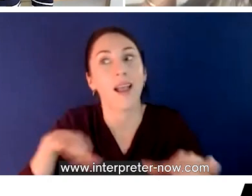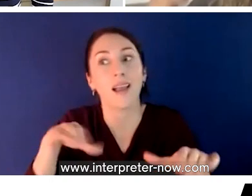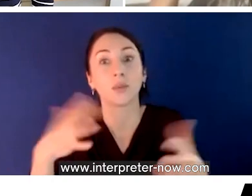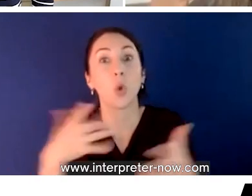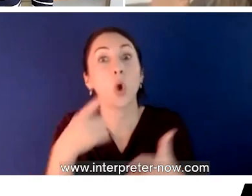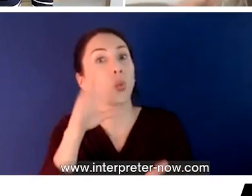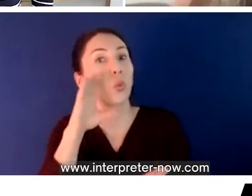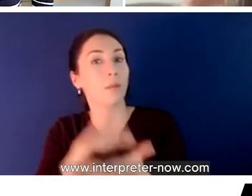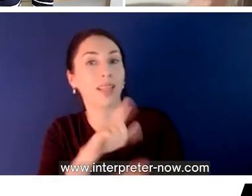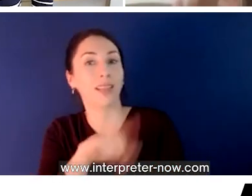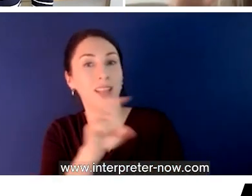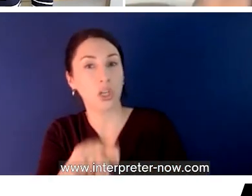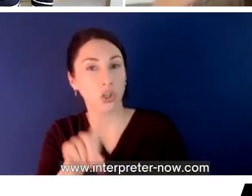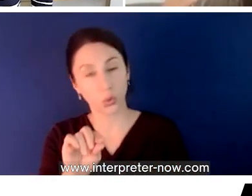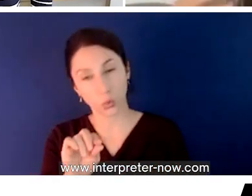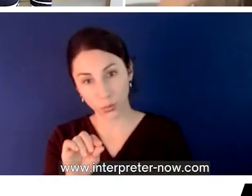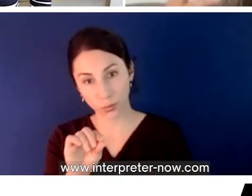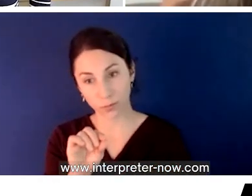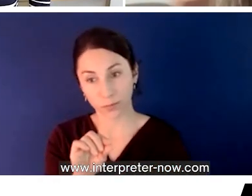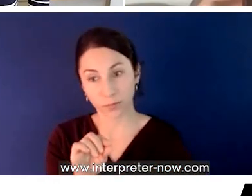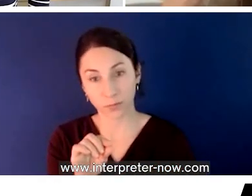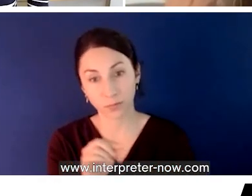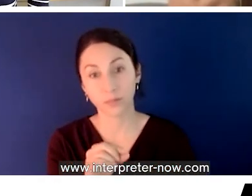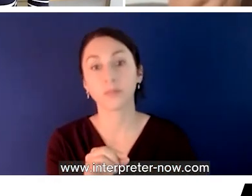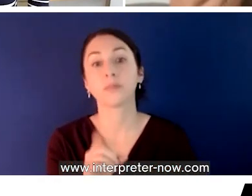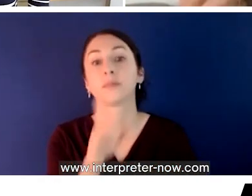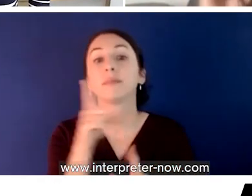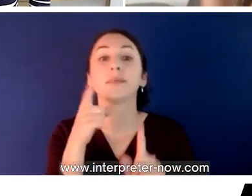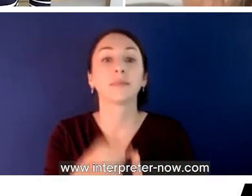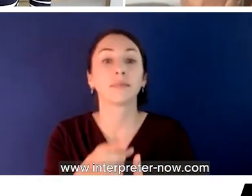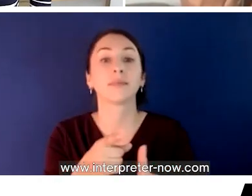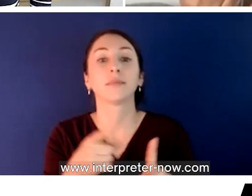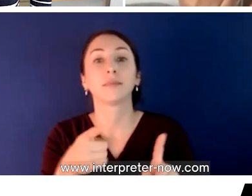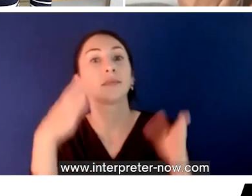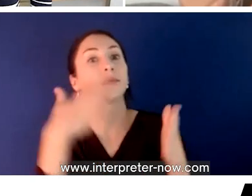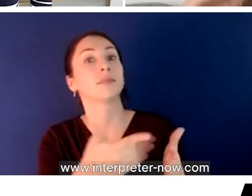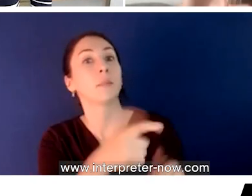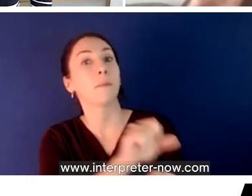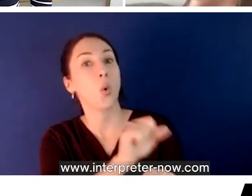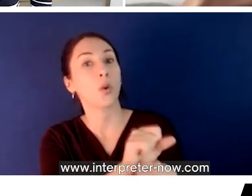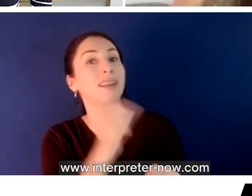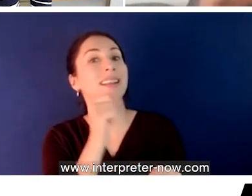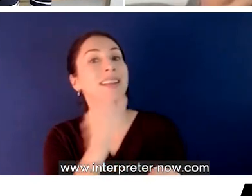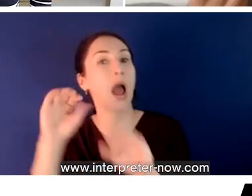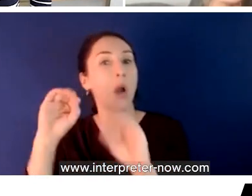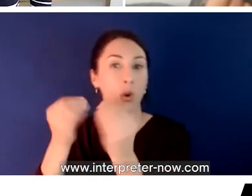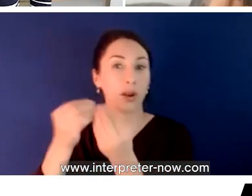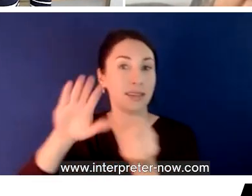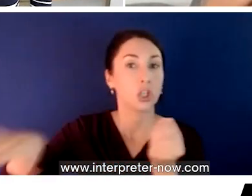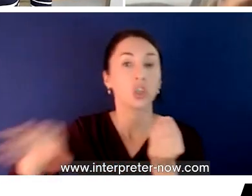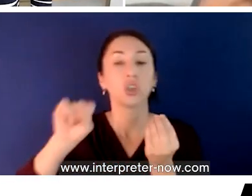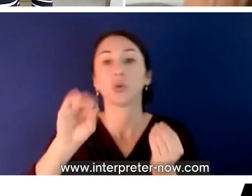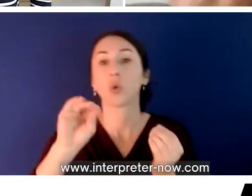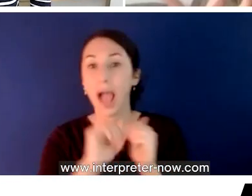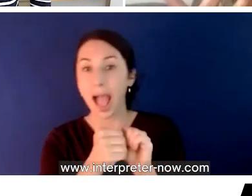personally believe they should, right? Because it's about actually centering the employee, not the organization. And so figuring out how to center an